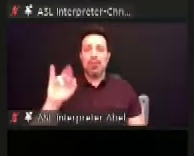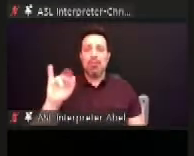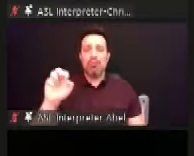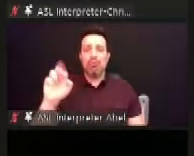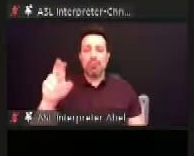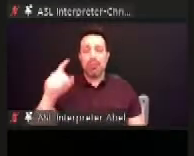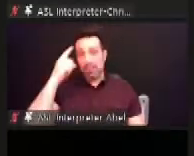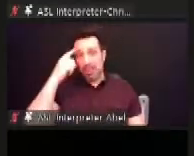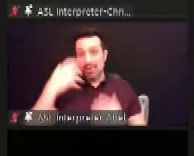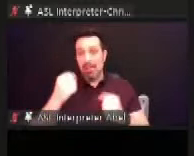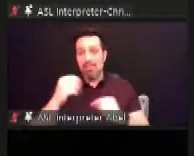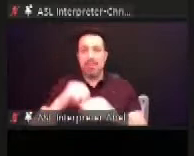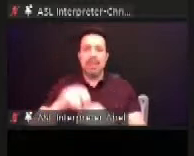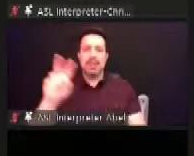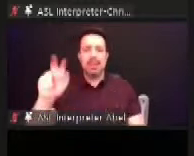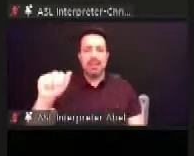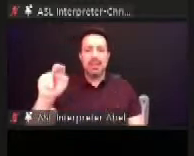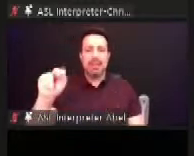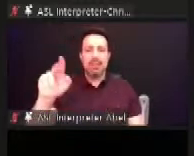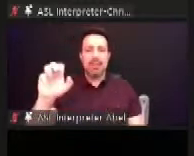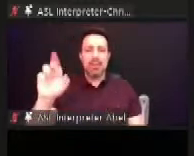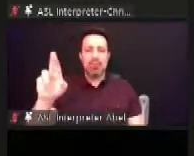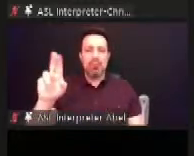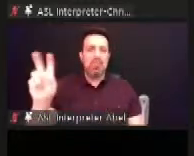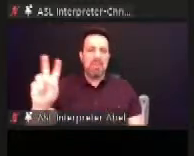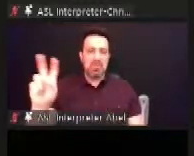their experiences.